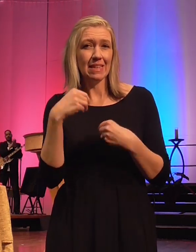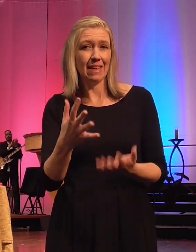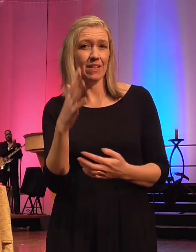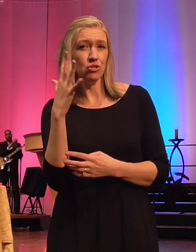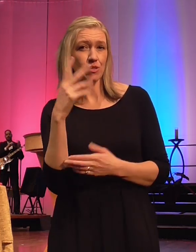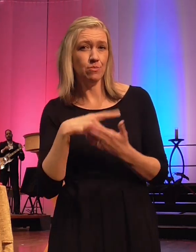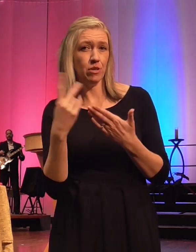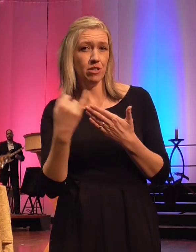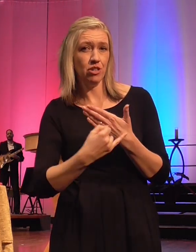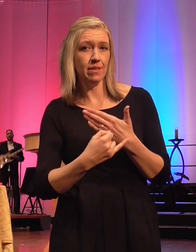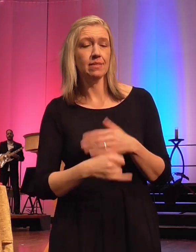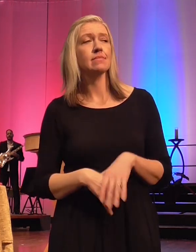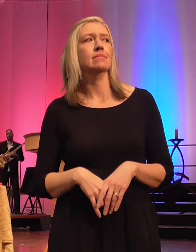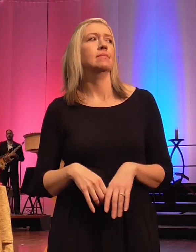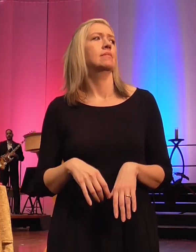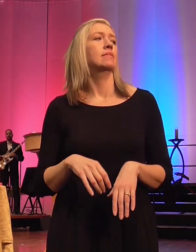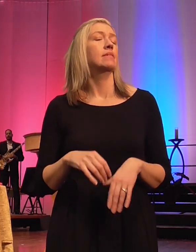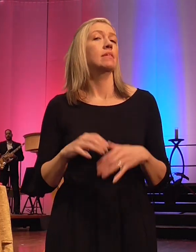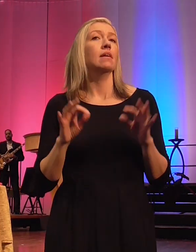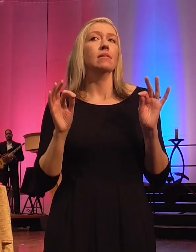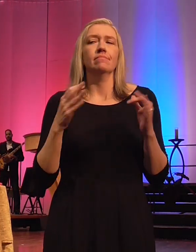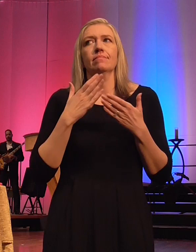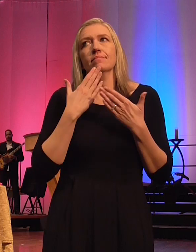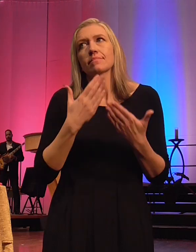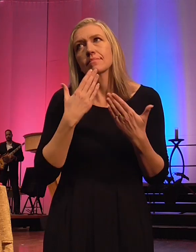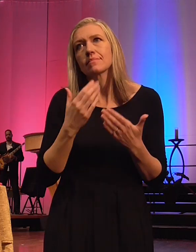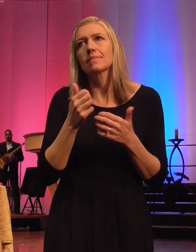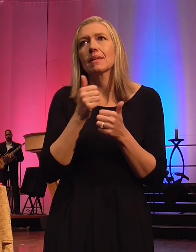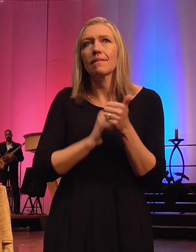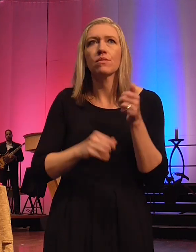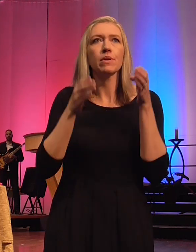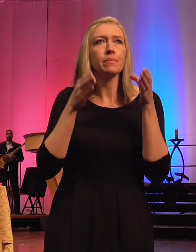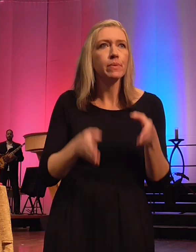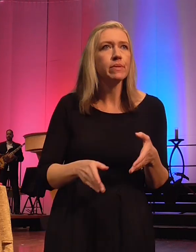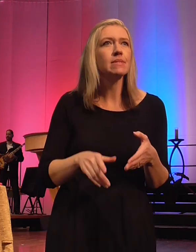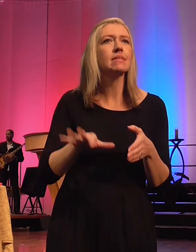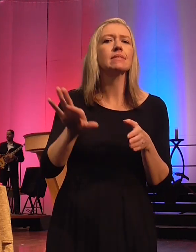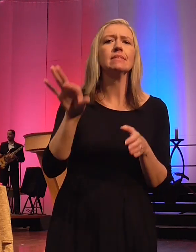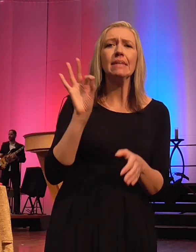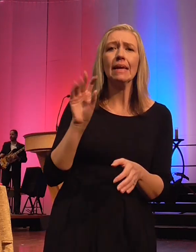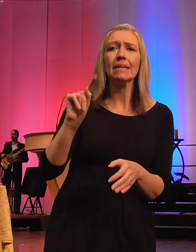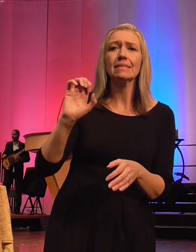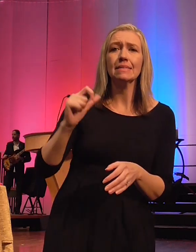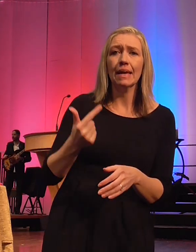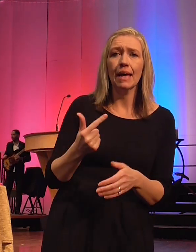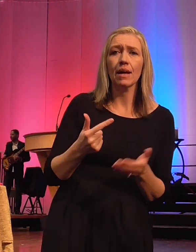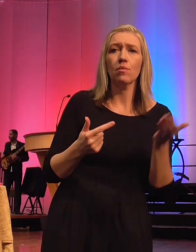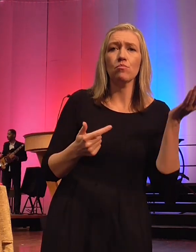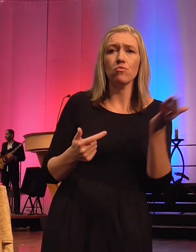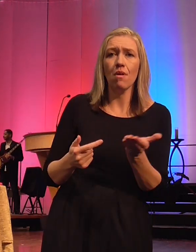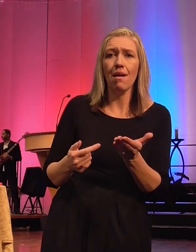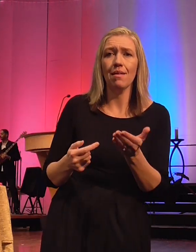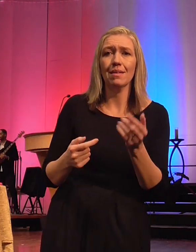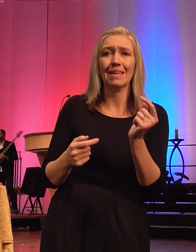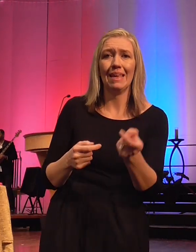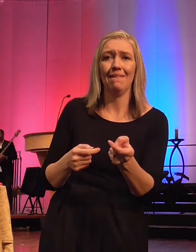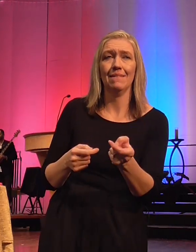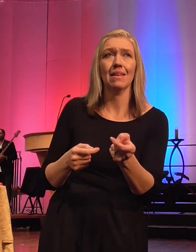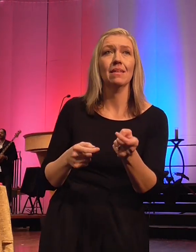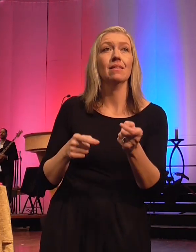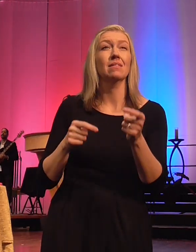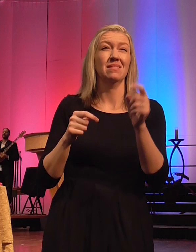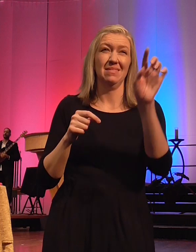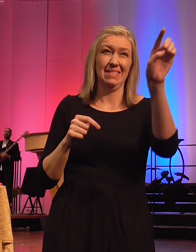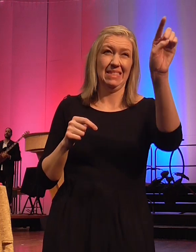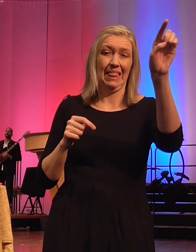I'm so appreciative of everyone who has taken a tag, brought a gift. particularly at this south end. If you have